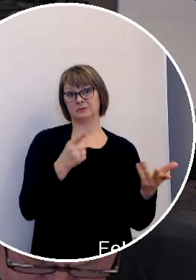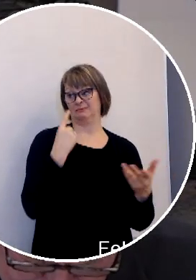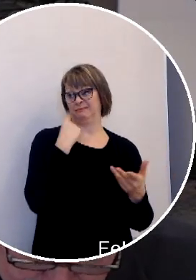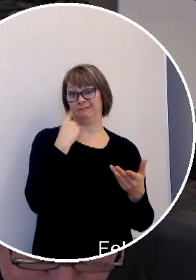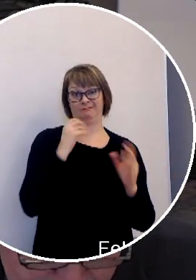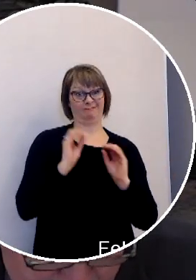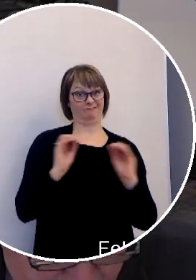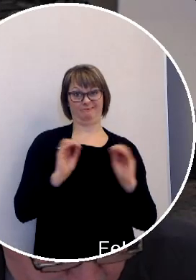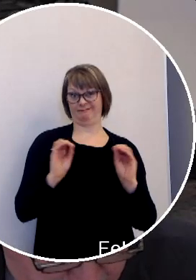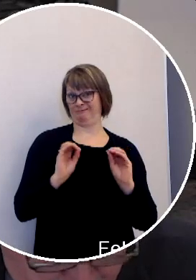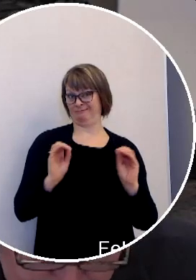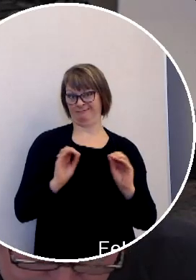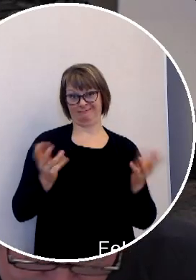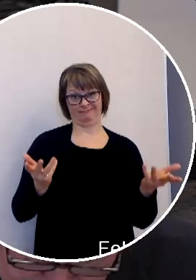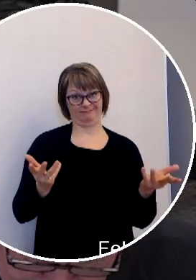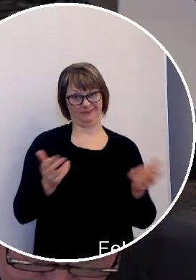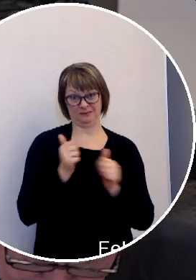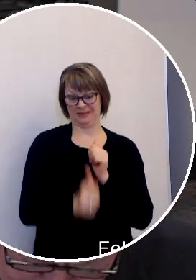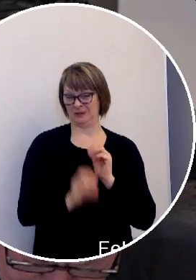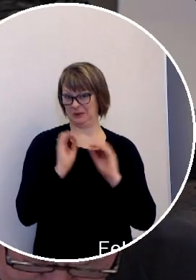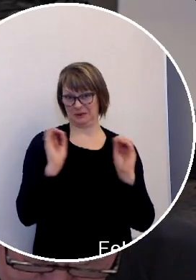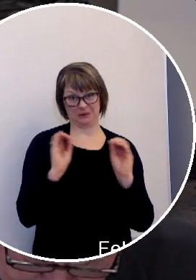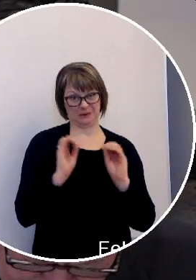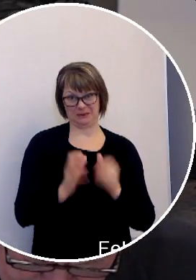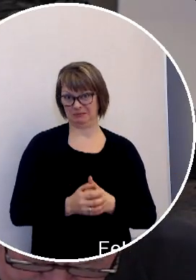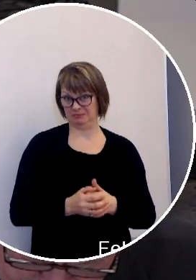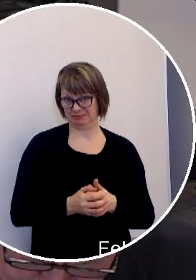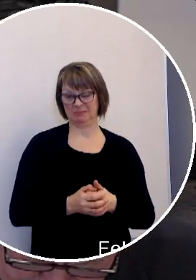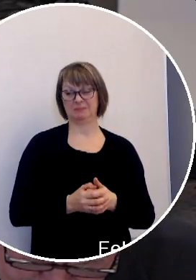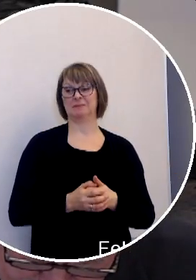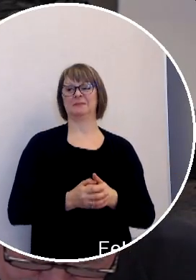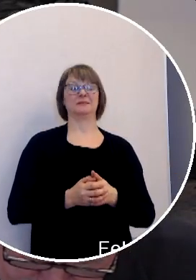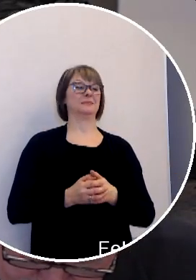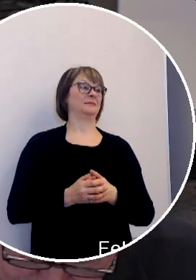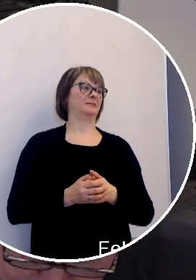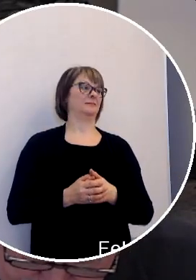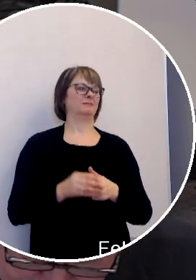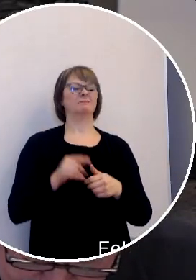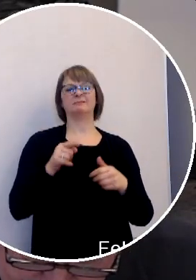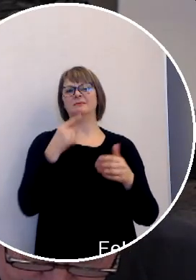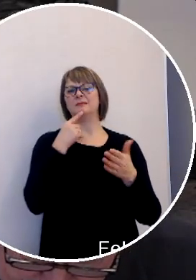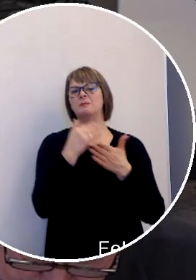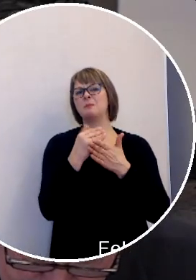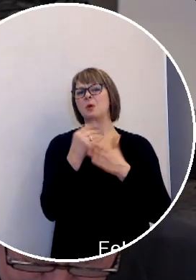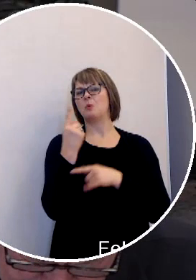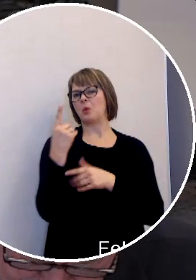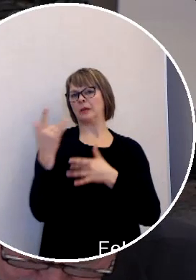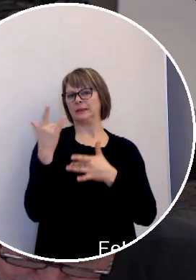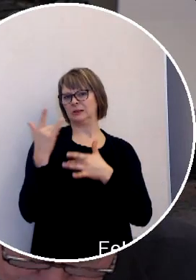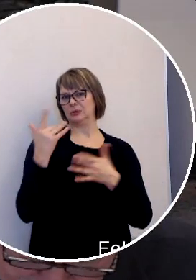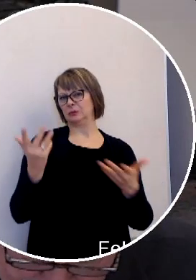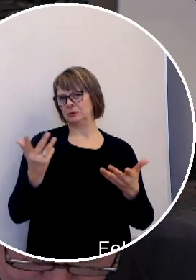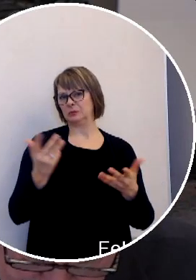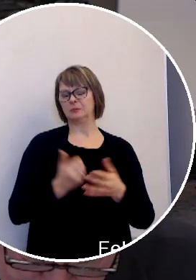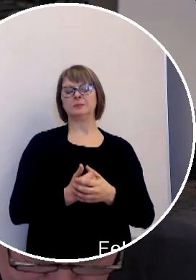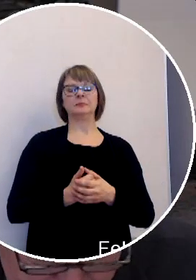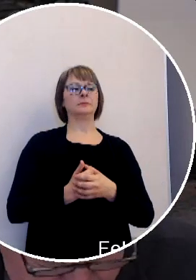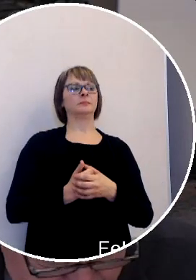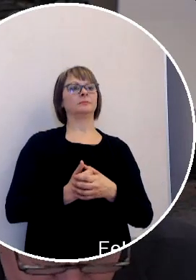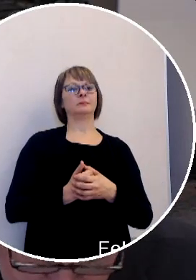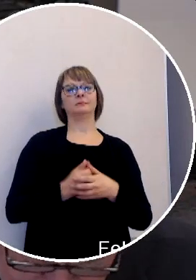nothing recently. It's in the past. And it basically deals with one issue, which